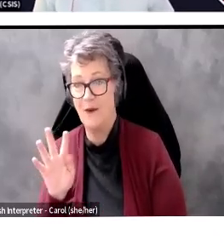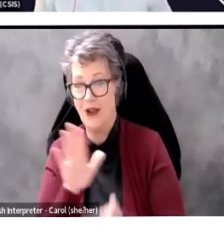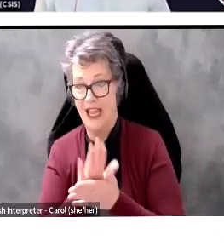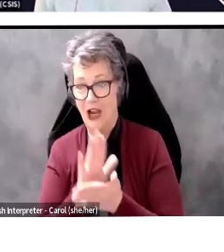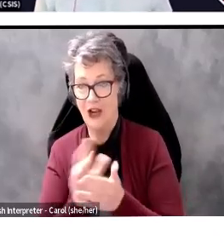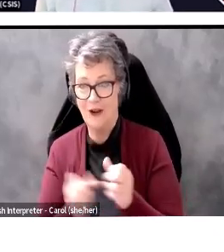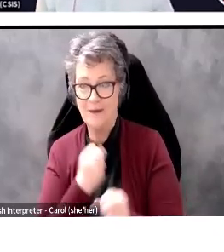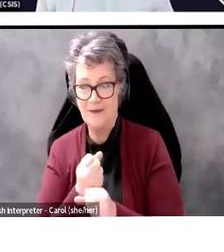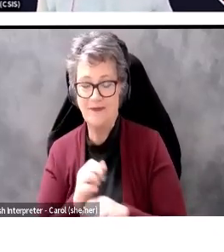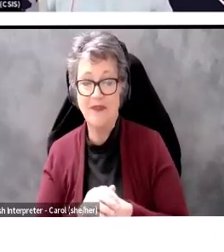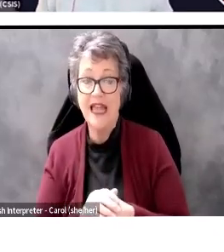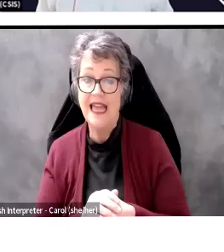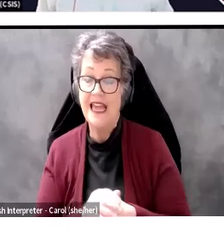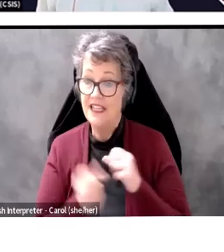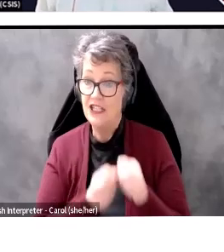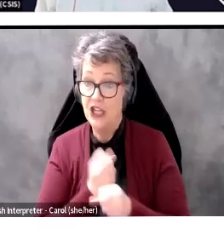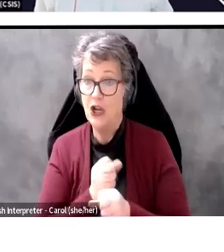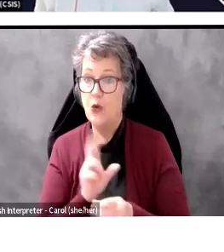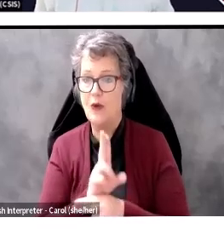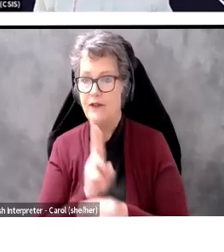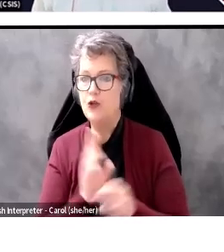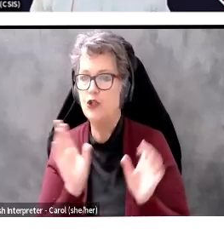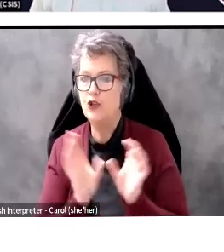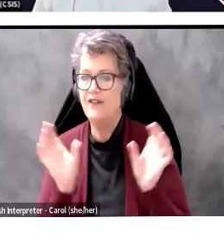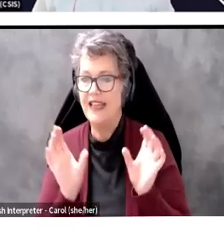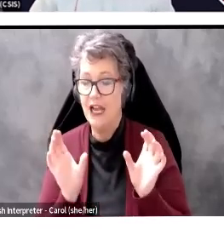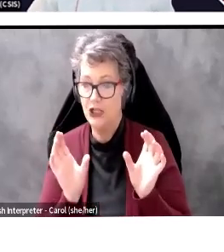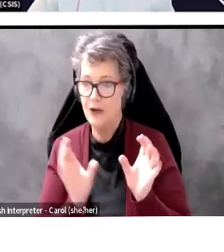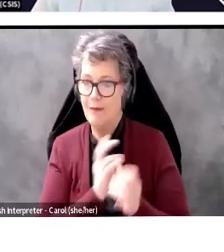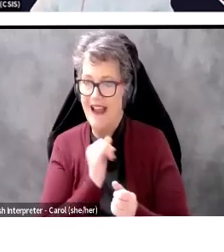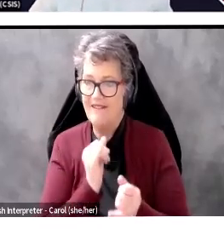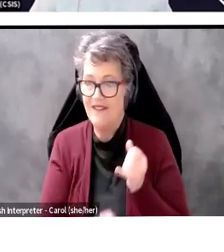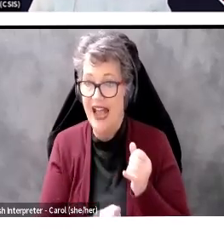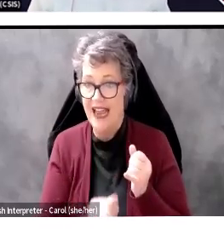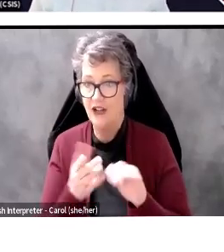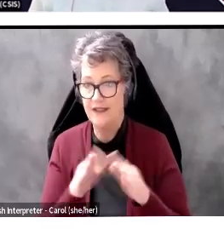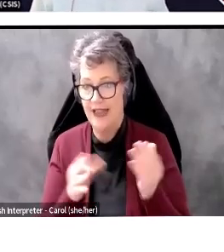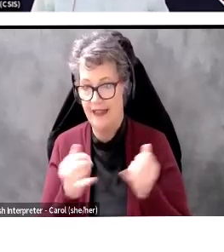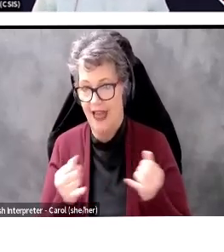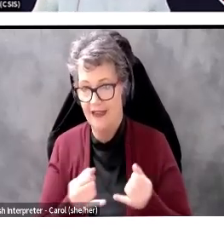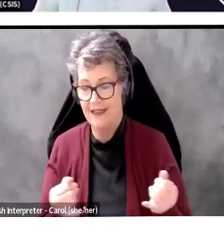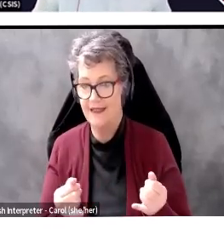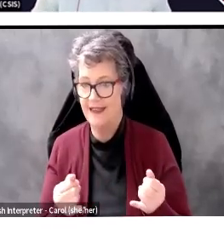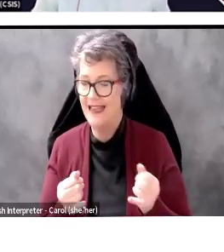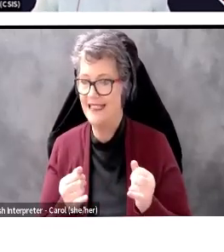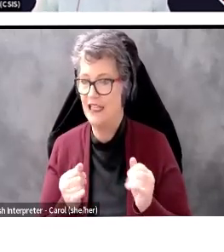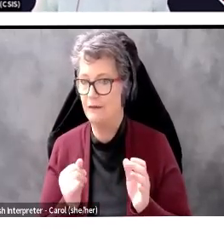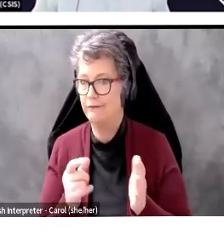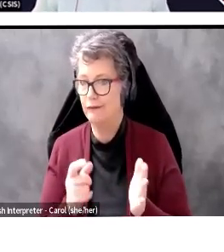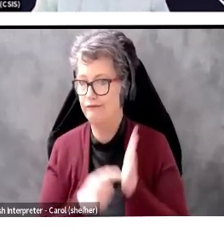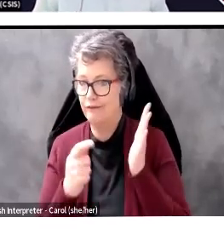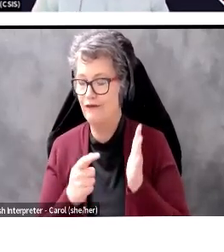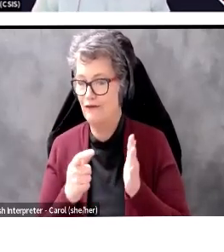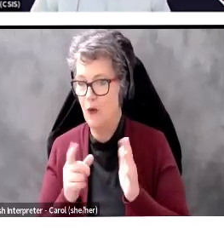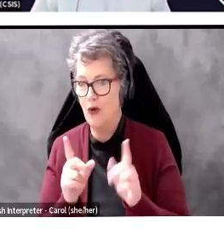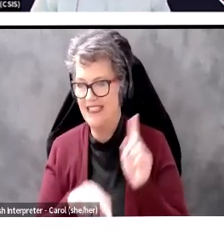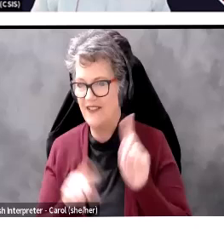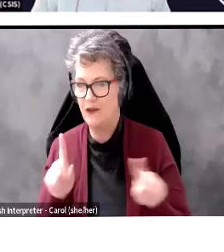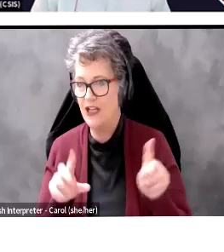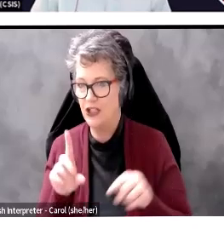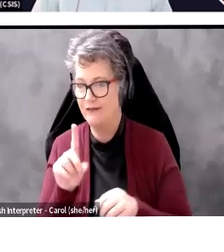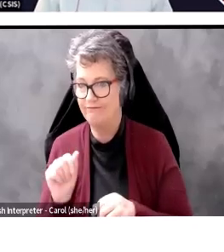year. This academic year, we've used certification by final CALPADS deadlines as the criteria for inclusion in differentiated